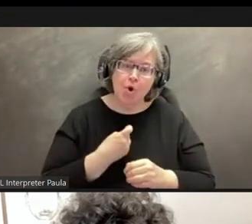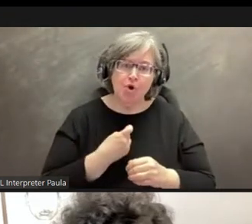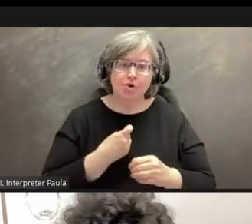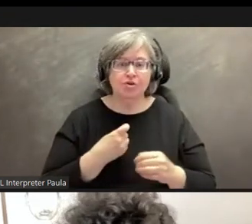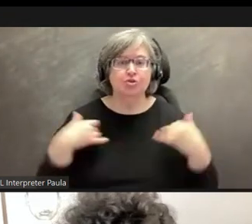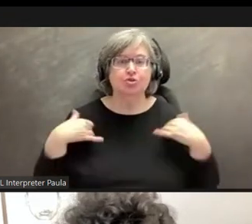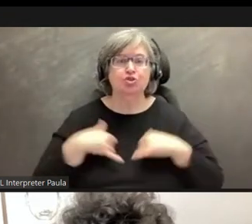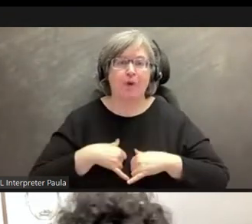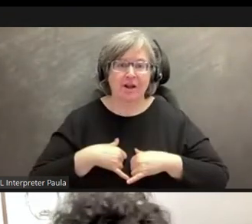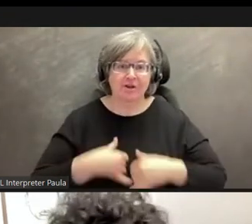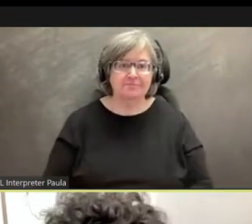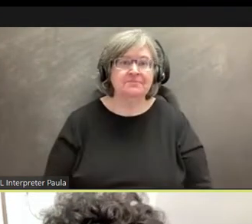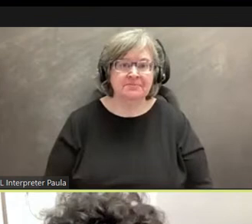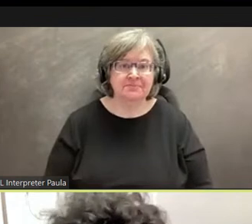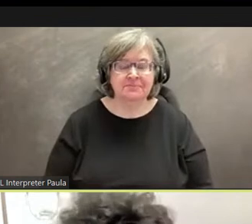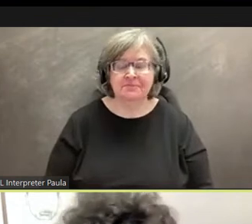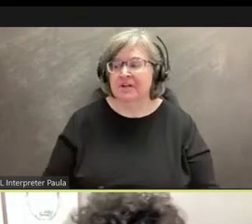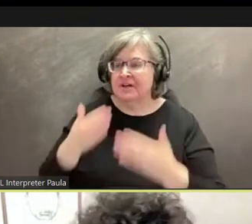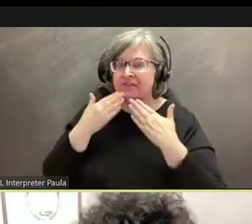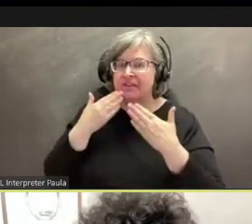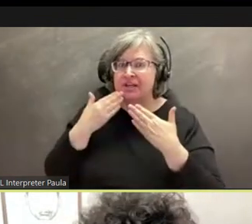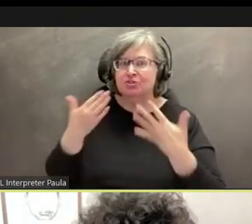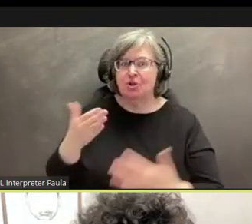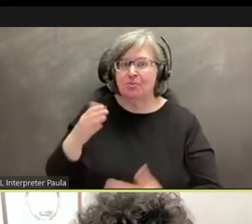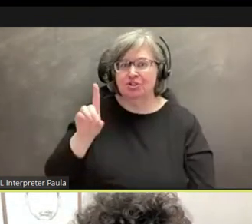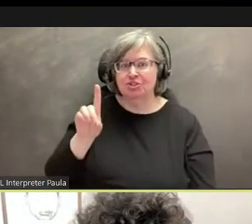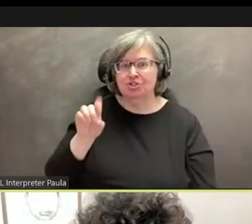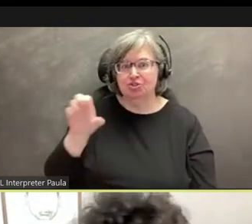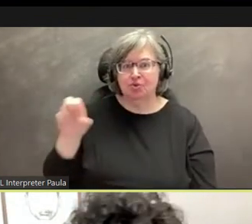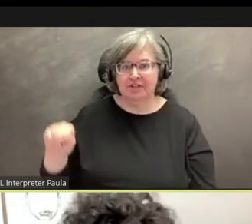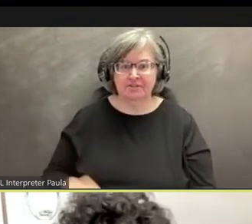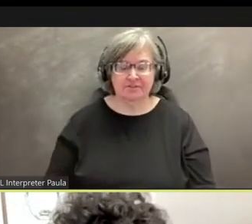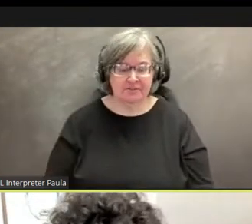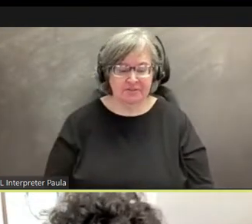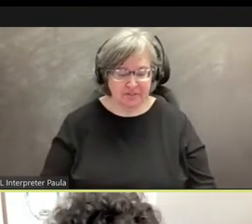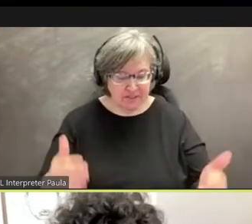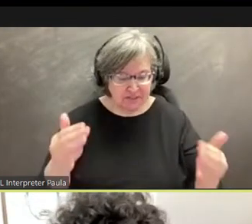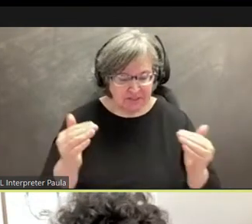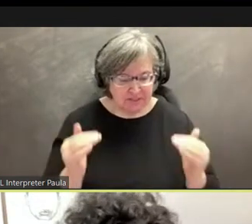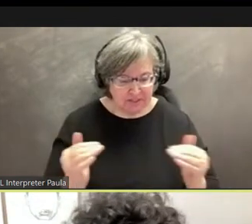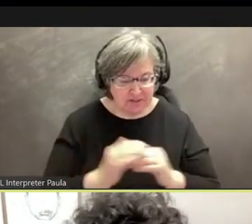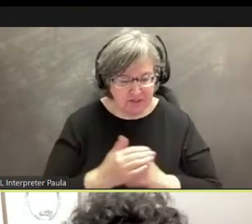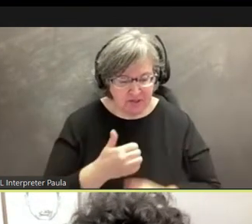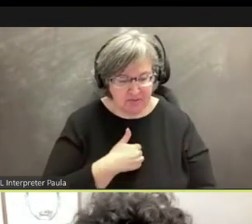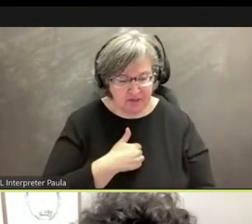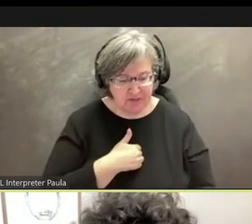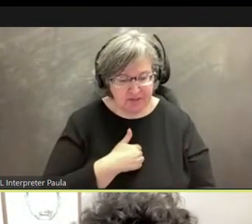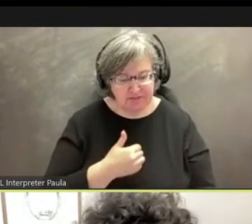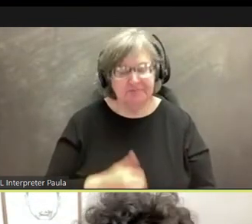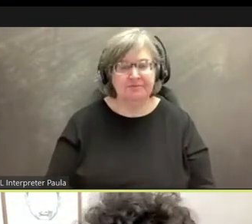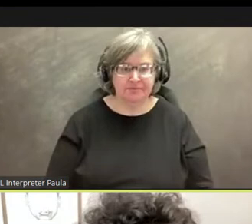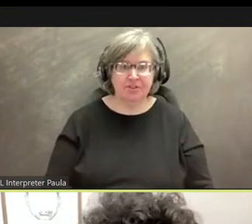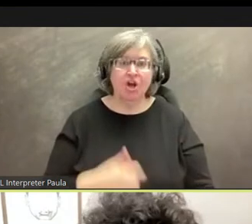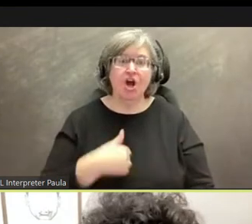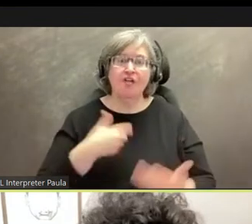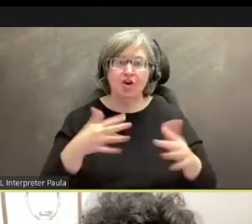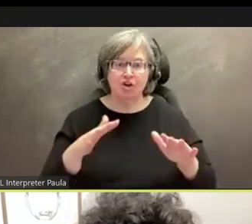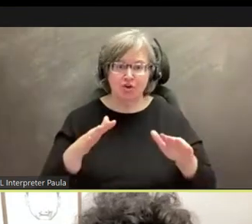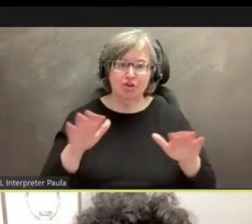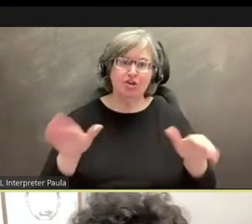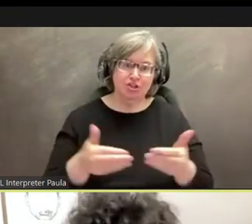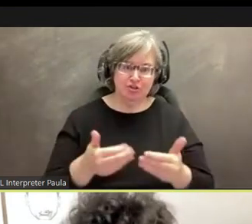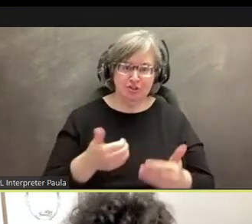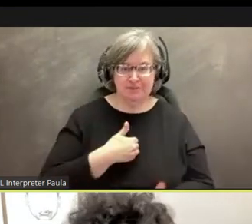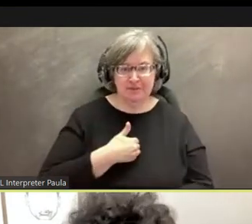sweater. Thank you so much, Doreen. Next on the list is myself. As I've already formally